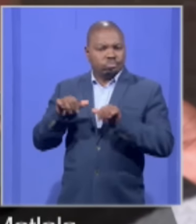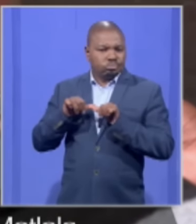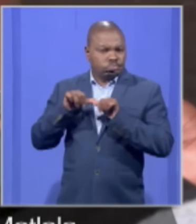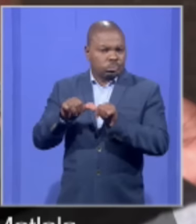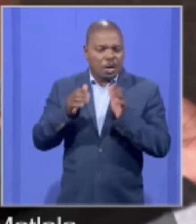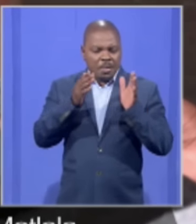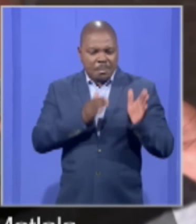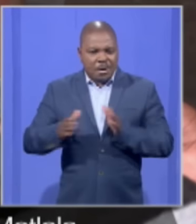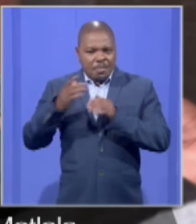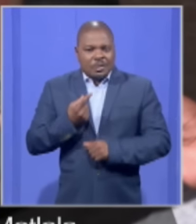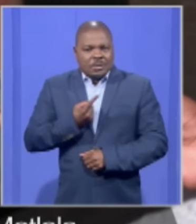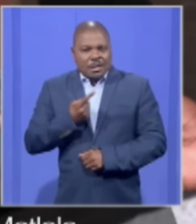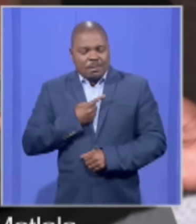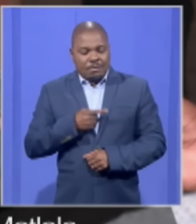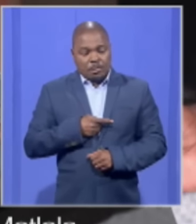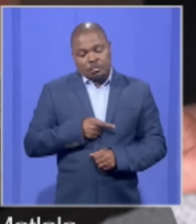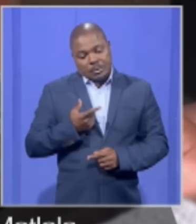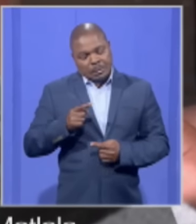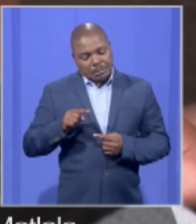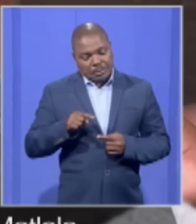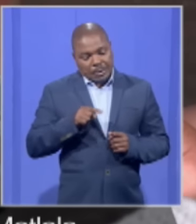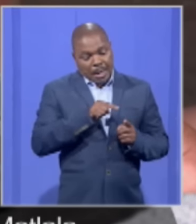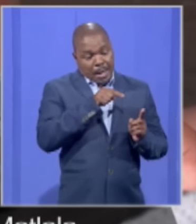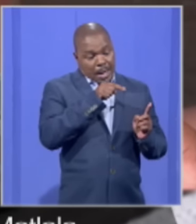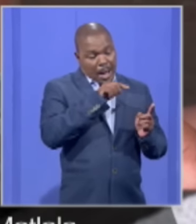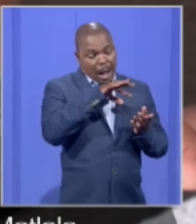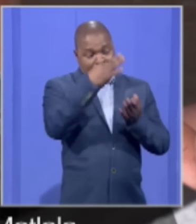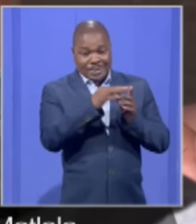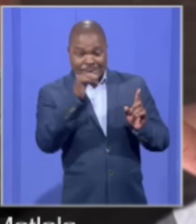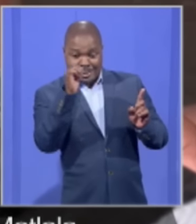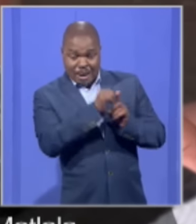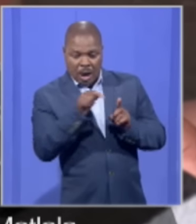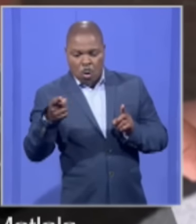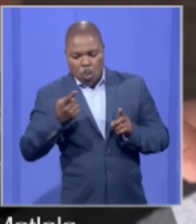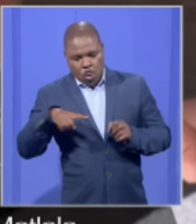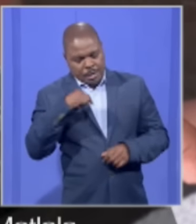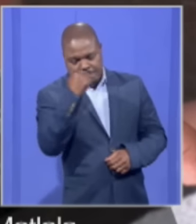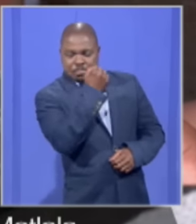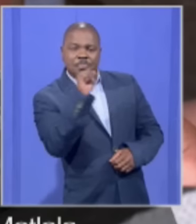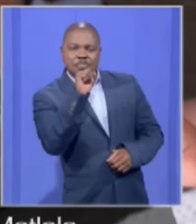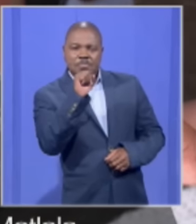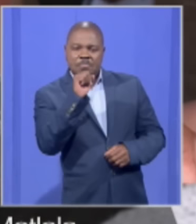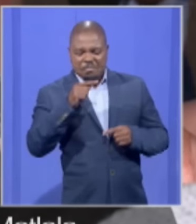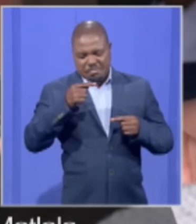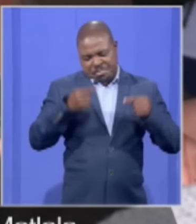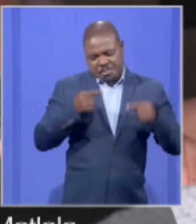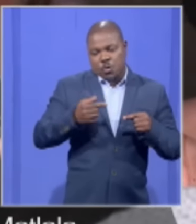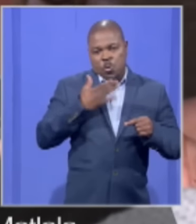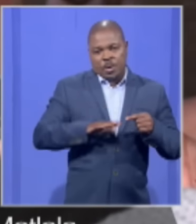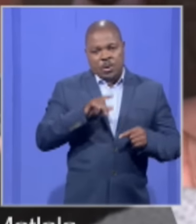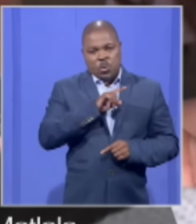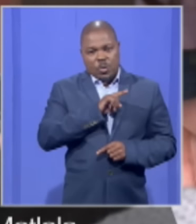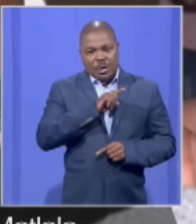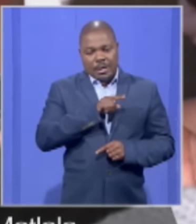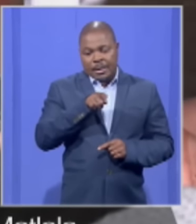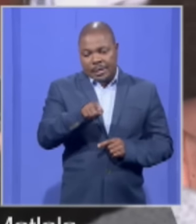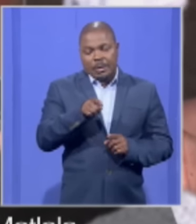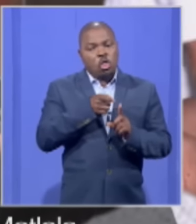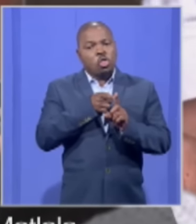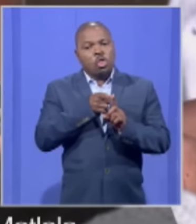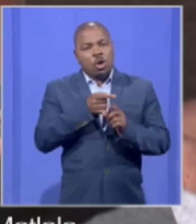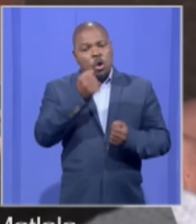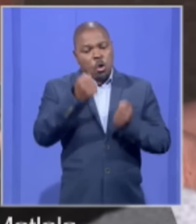preparing ourselves to oppose his application. We believe that this court was not misdirected,